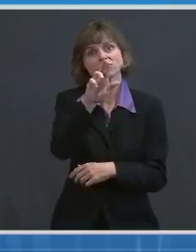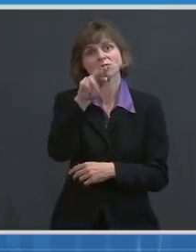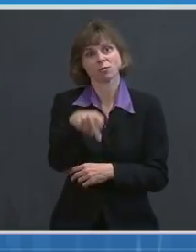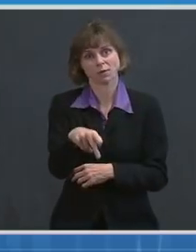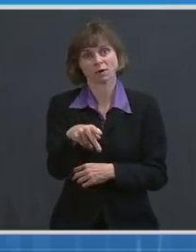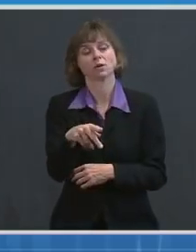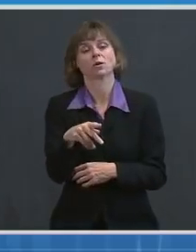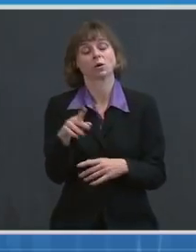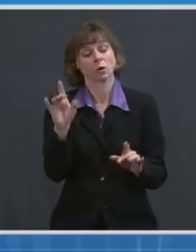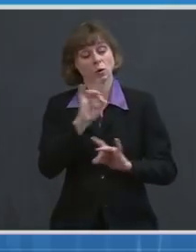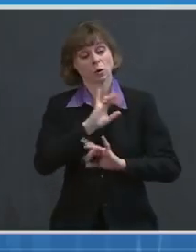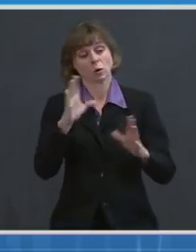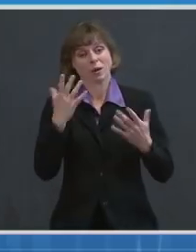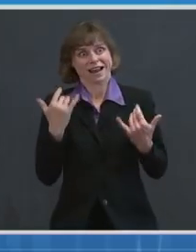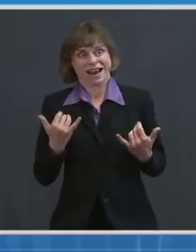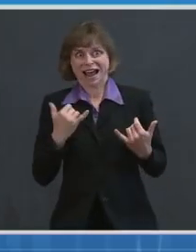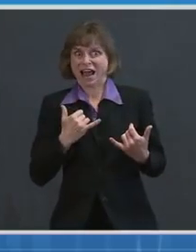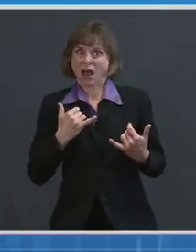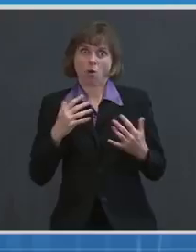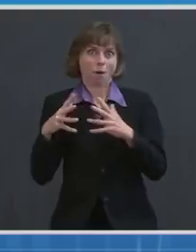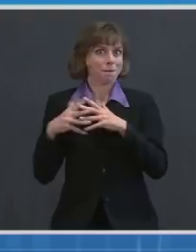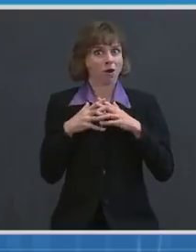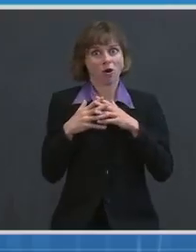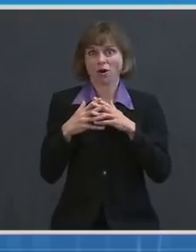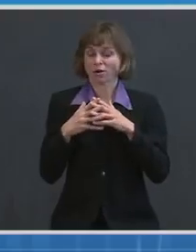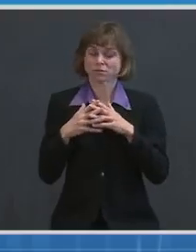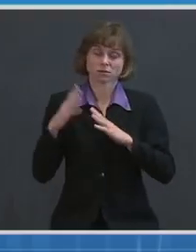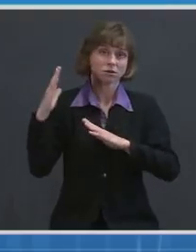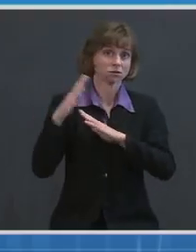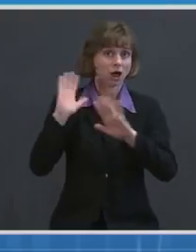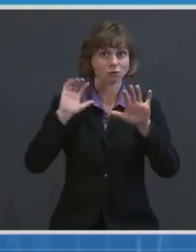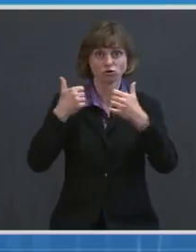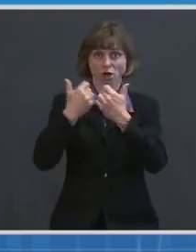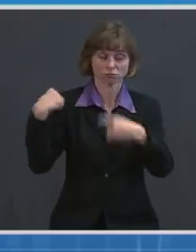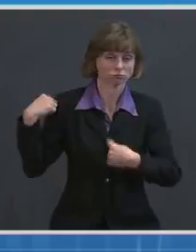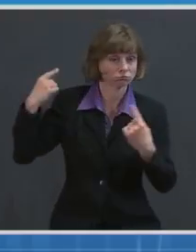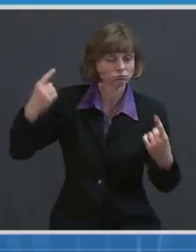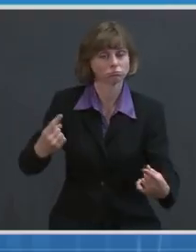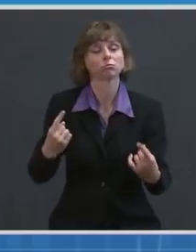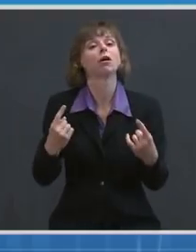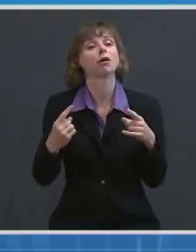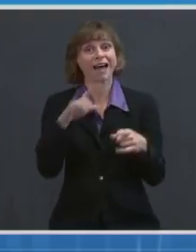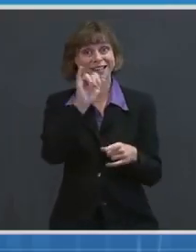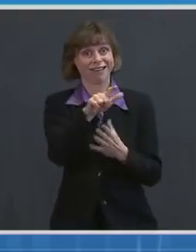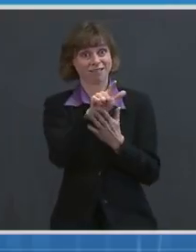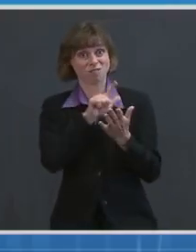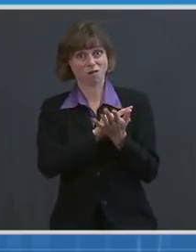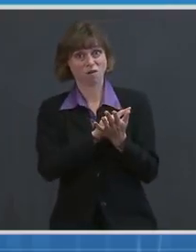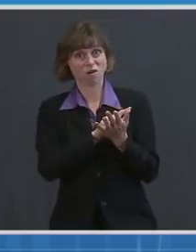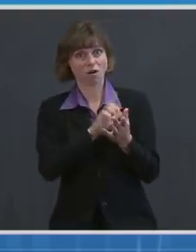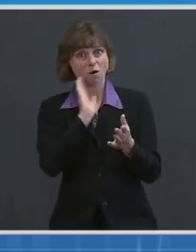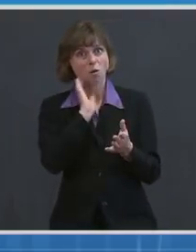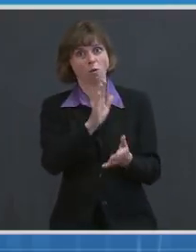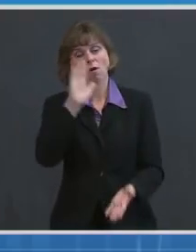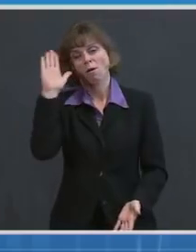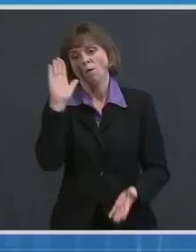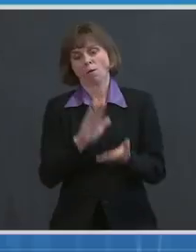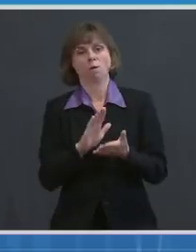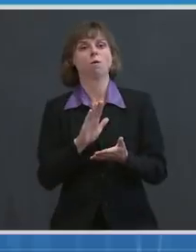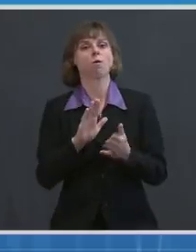country's greatest challenges Americans have ever faced, this historic legislation will cut child poverty in